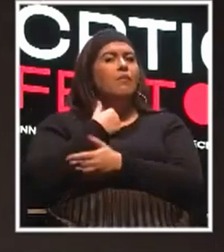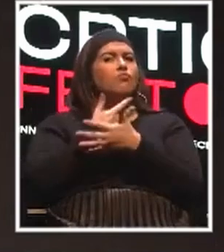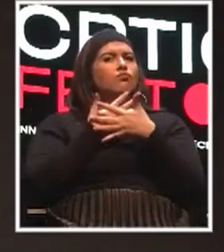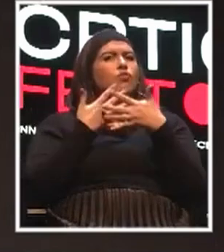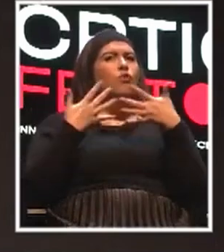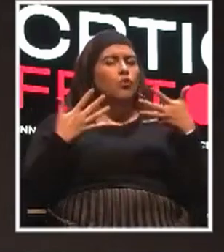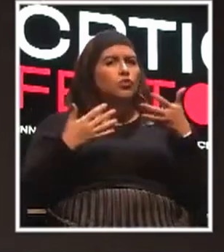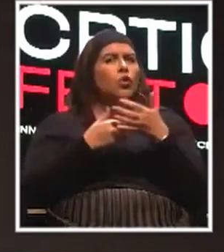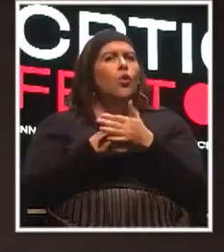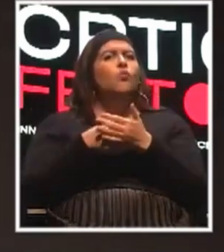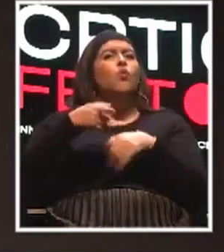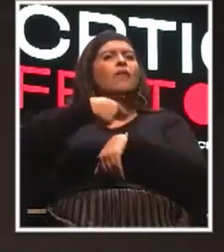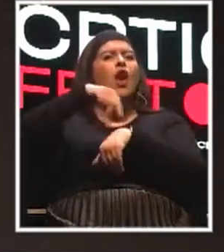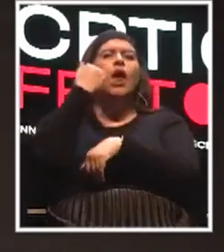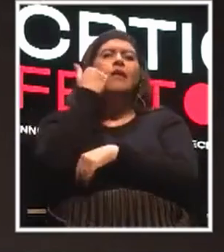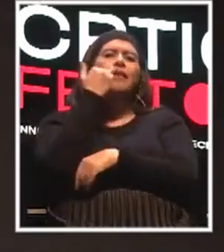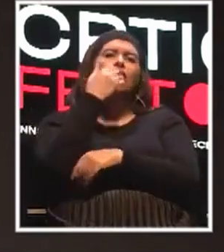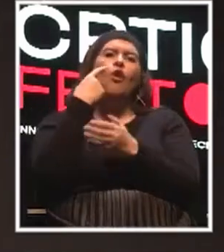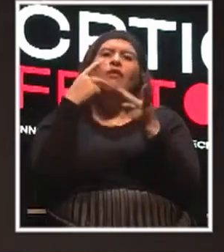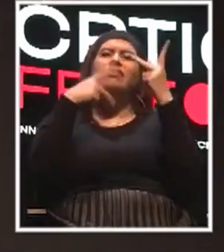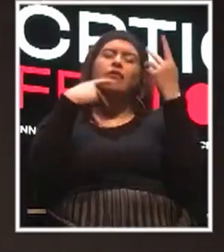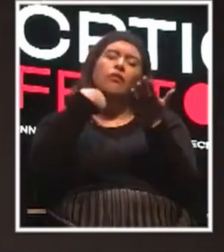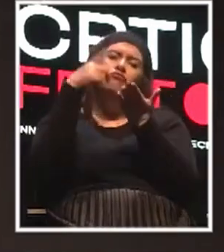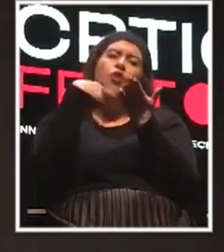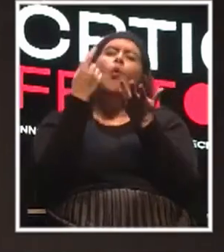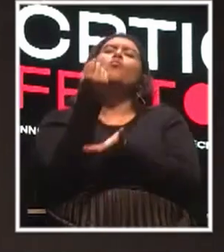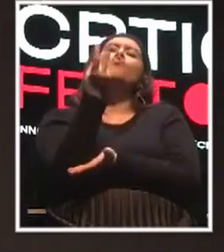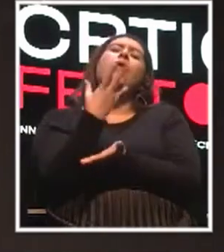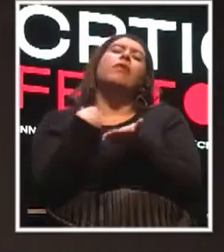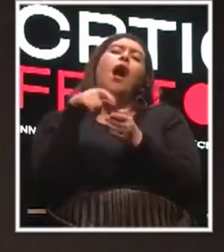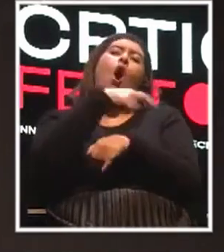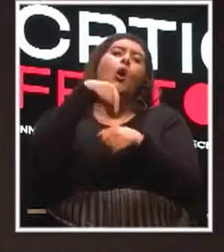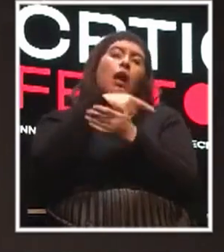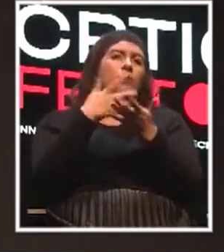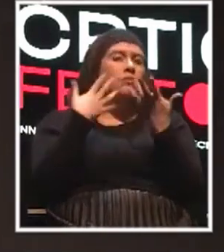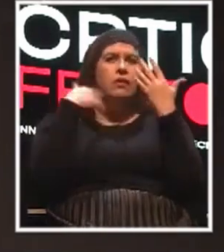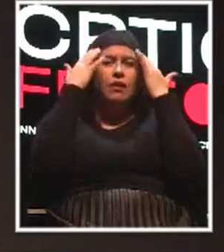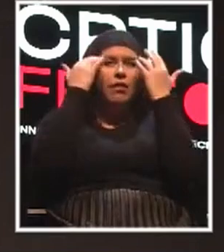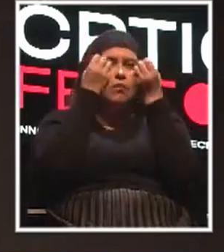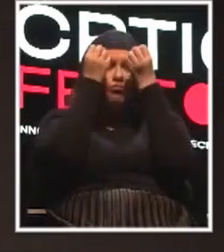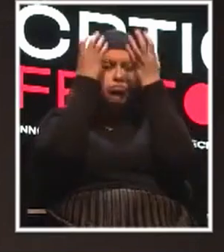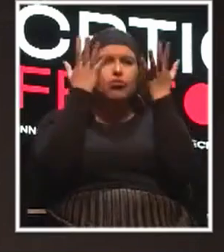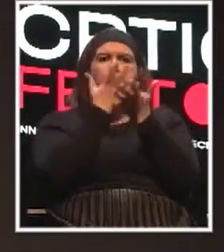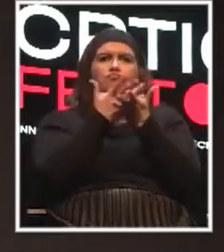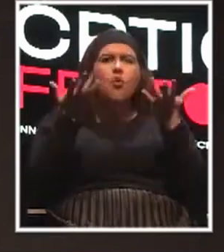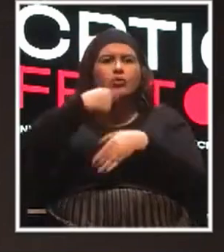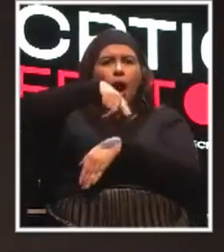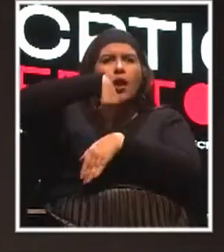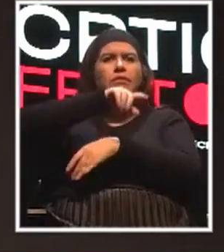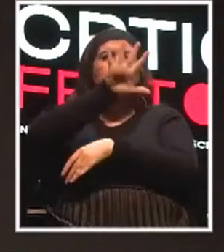kids looking at TikTok? How many hours globally? It's insane. 5 hours a